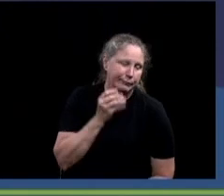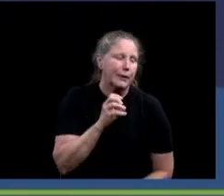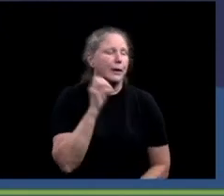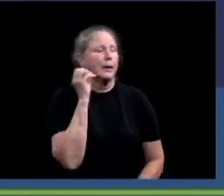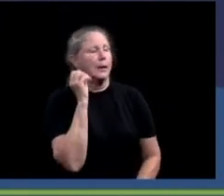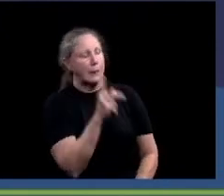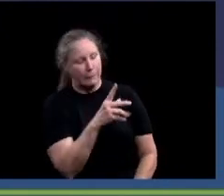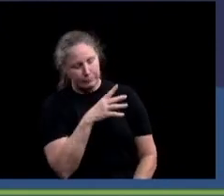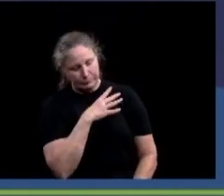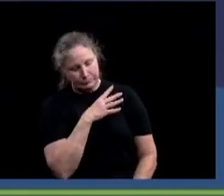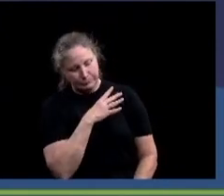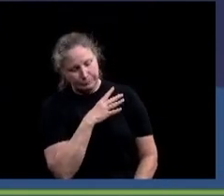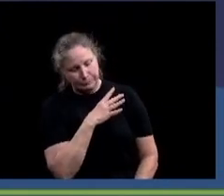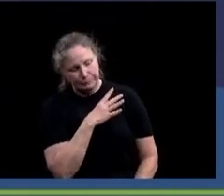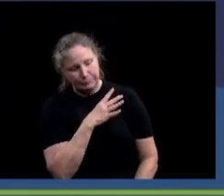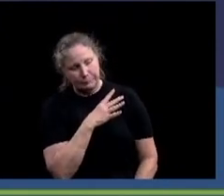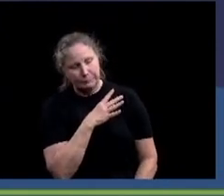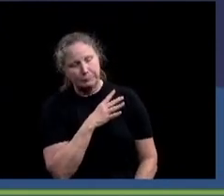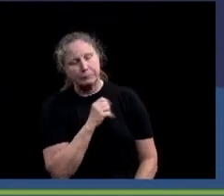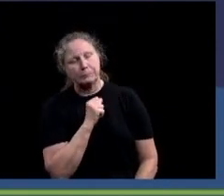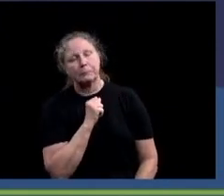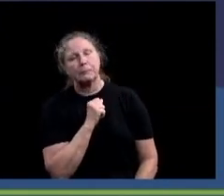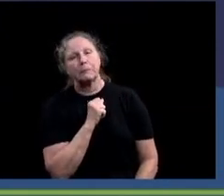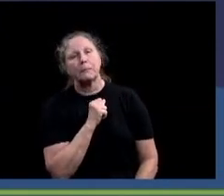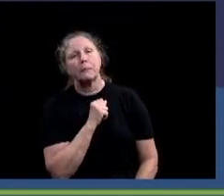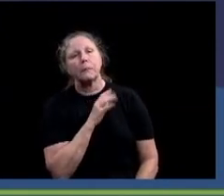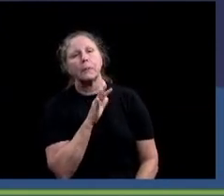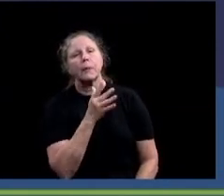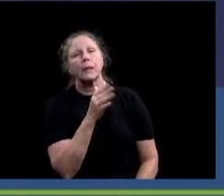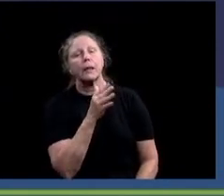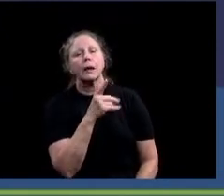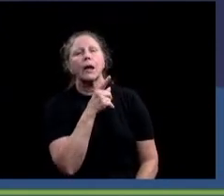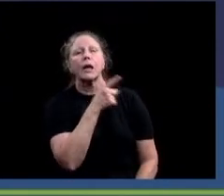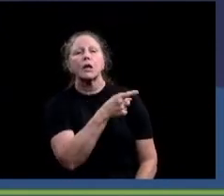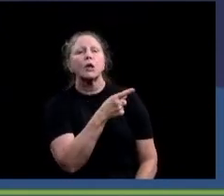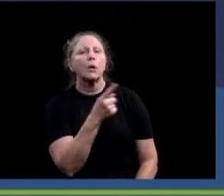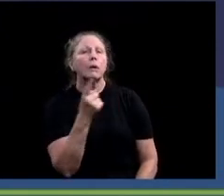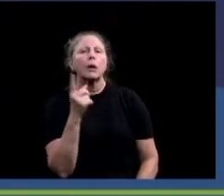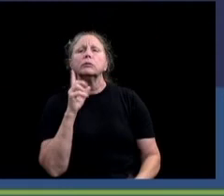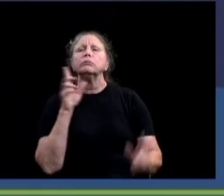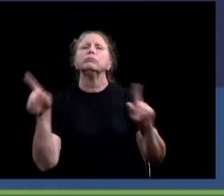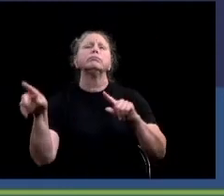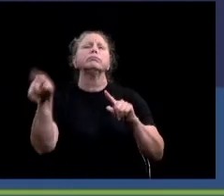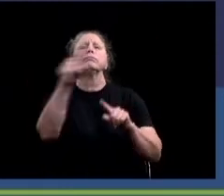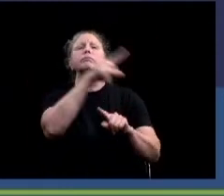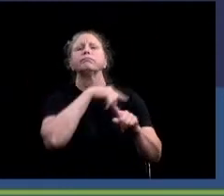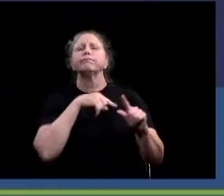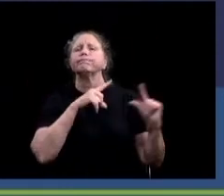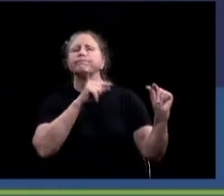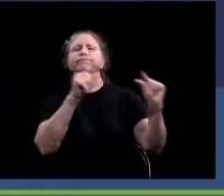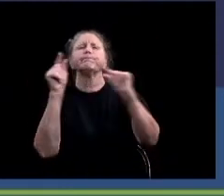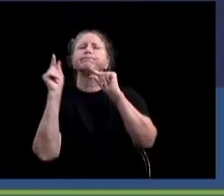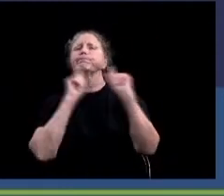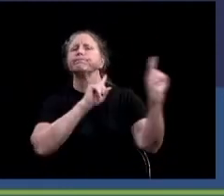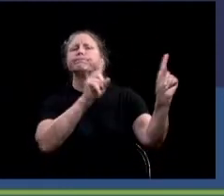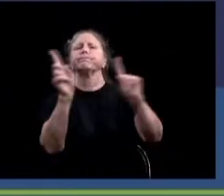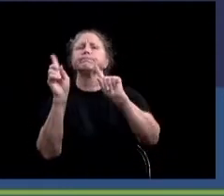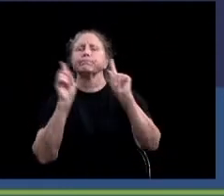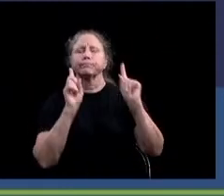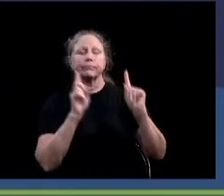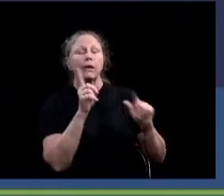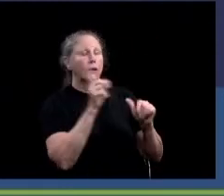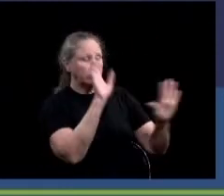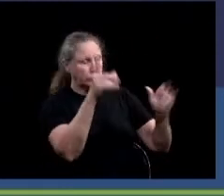What are the things that you're hearing in the community? First, thank you. I get that that's a balancing act, and I do